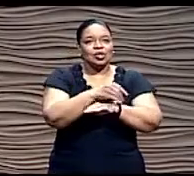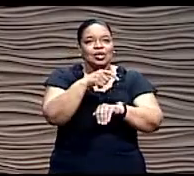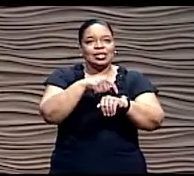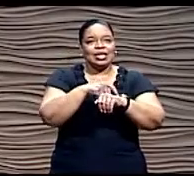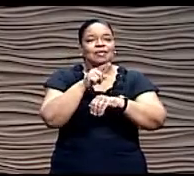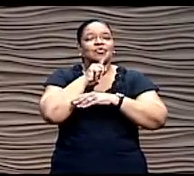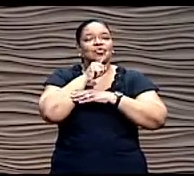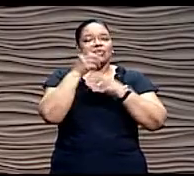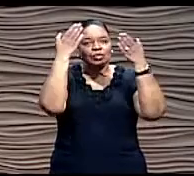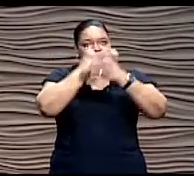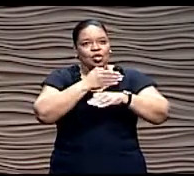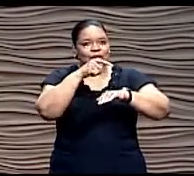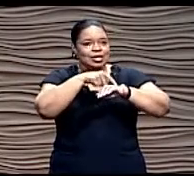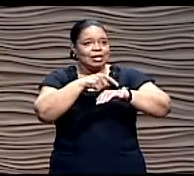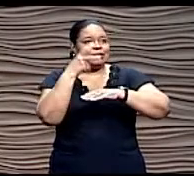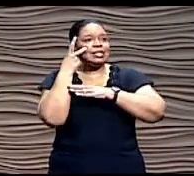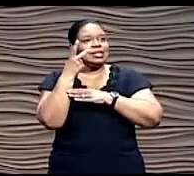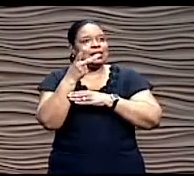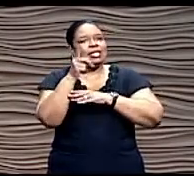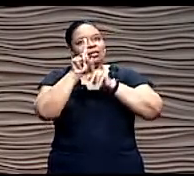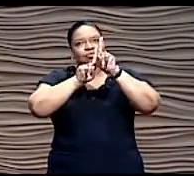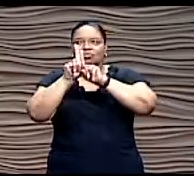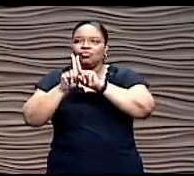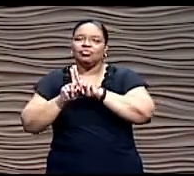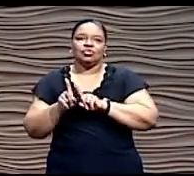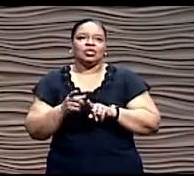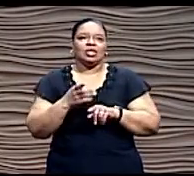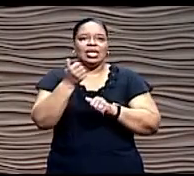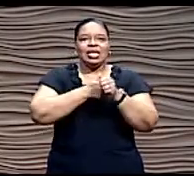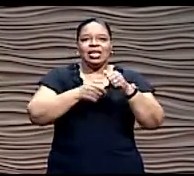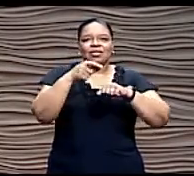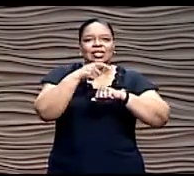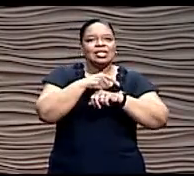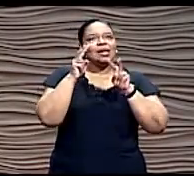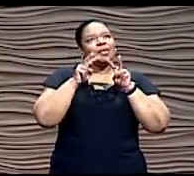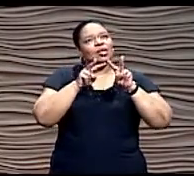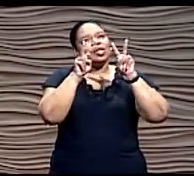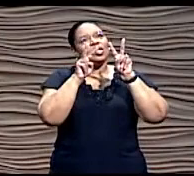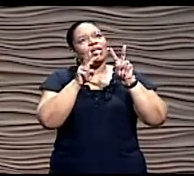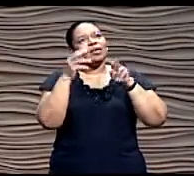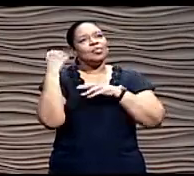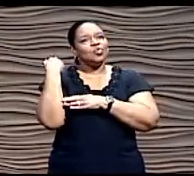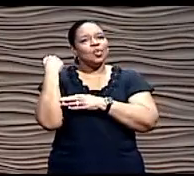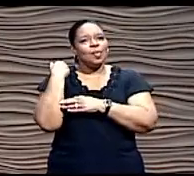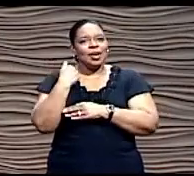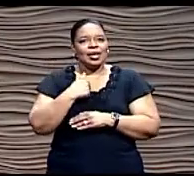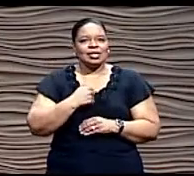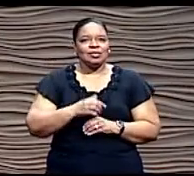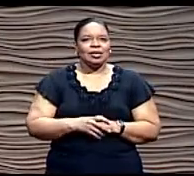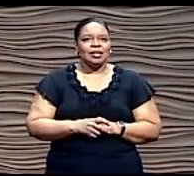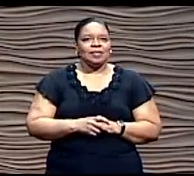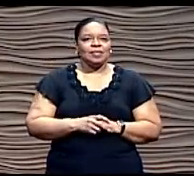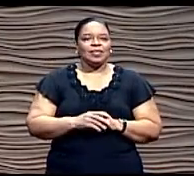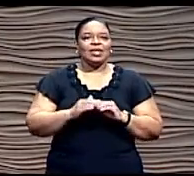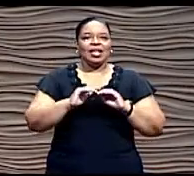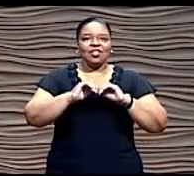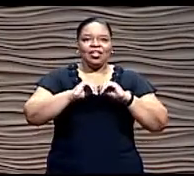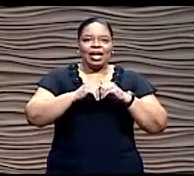stars in the sky. And every time I look up, it reminds me of